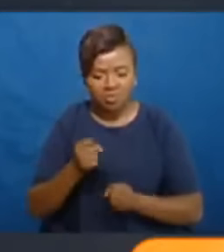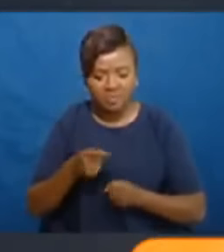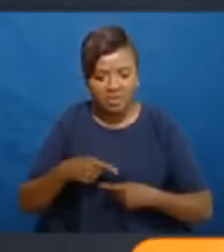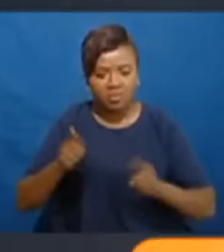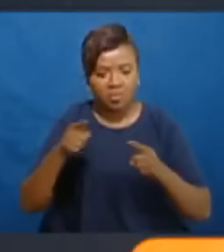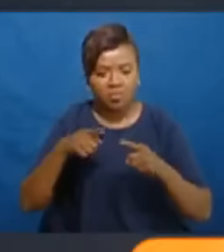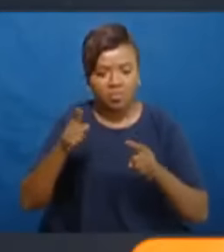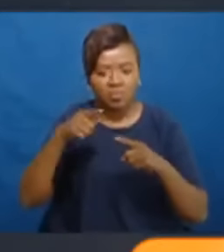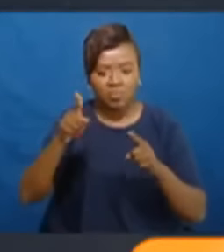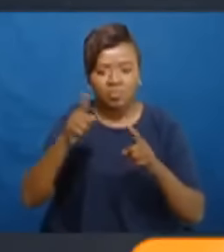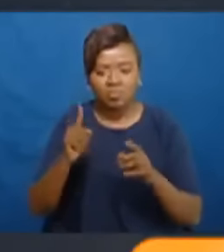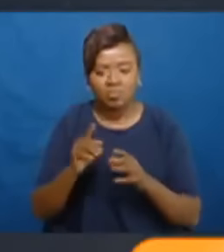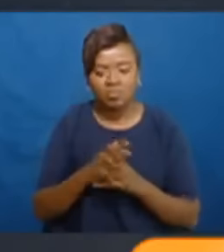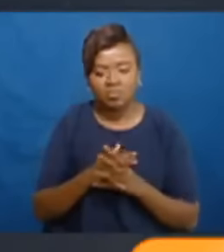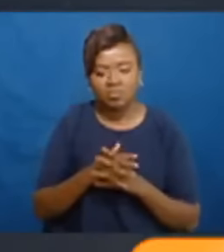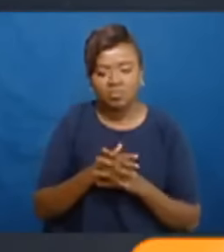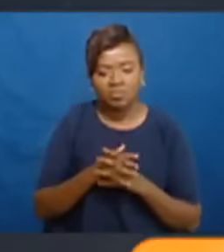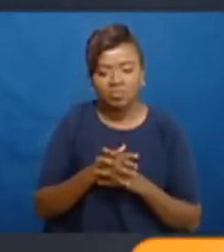rain, water,